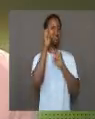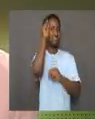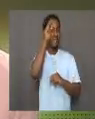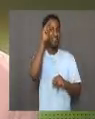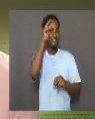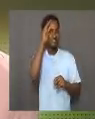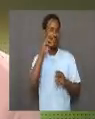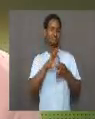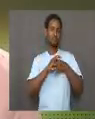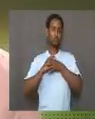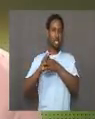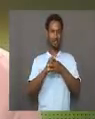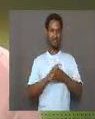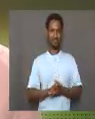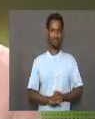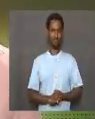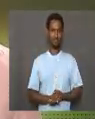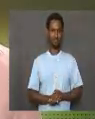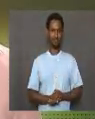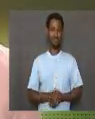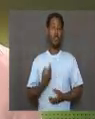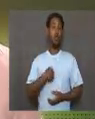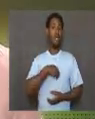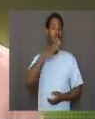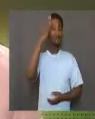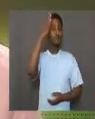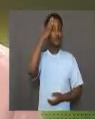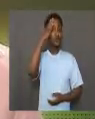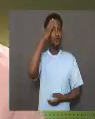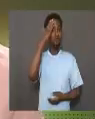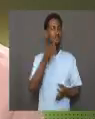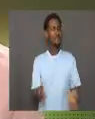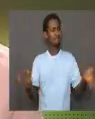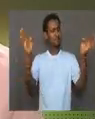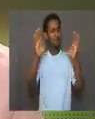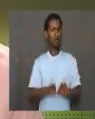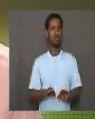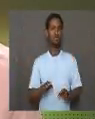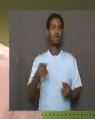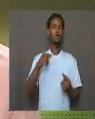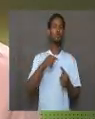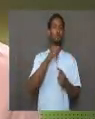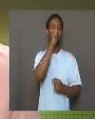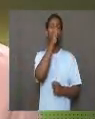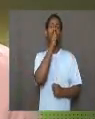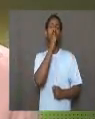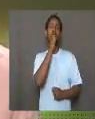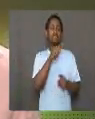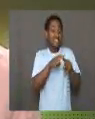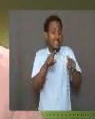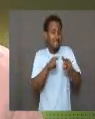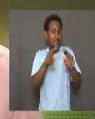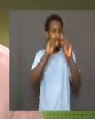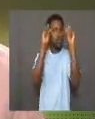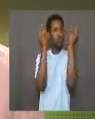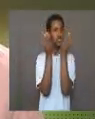multicultural society. We know that it is important to tolerate different